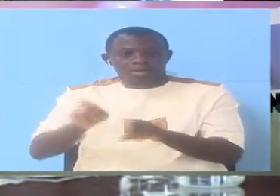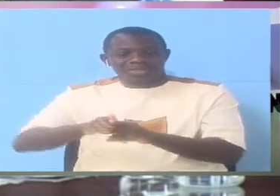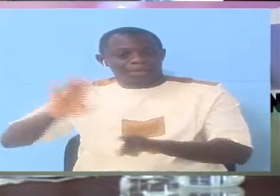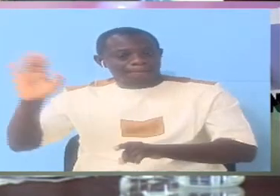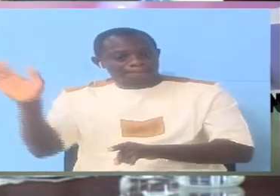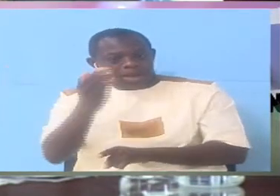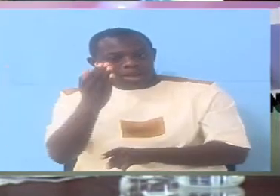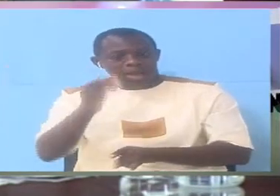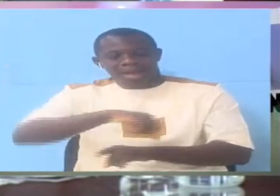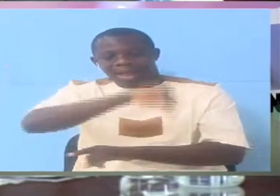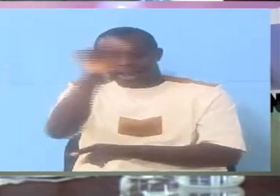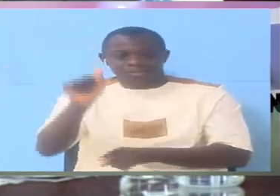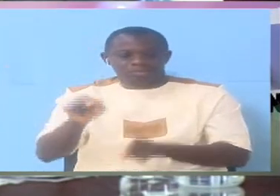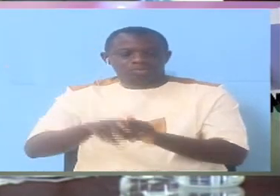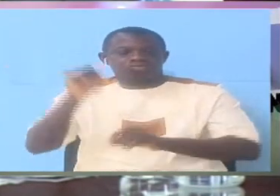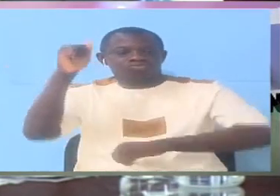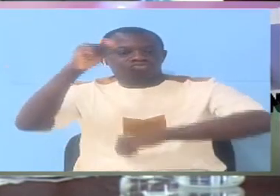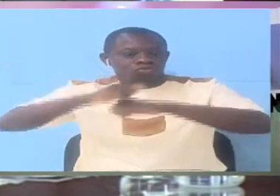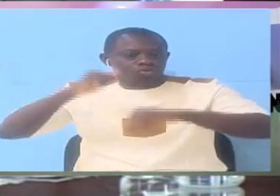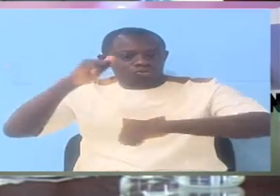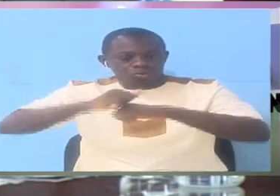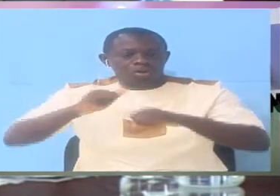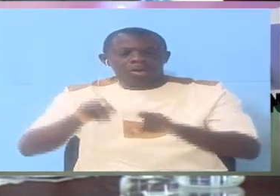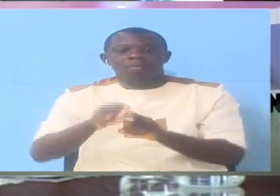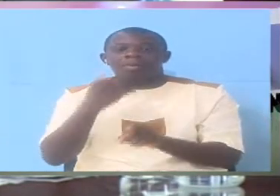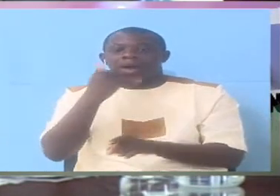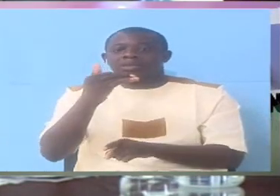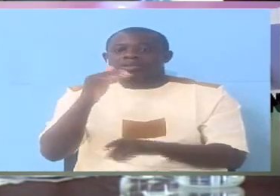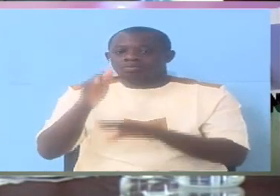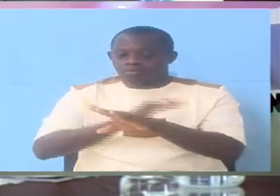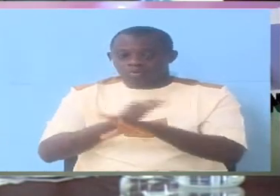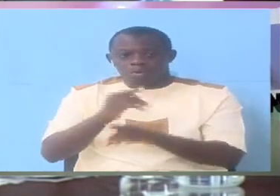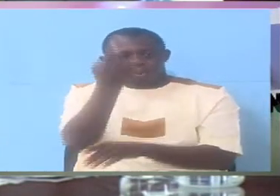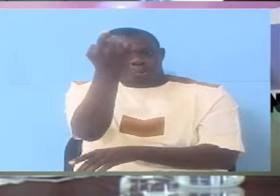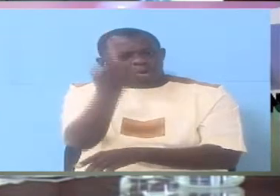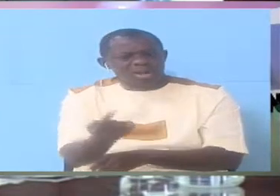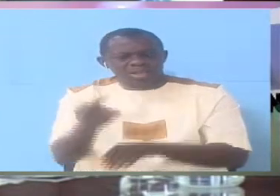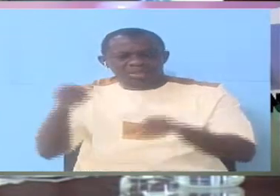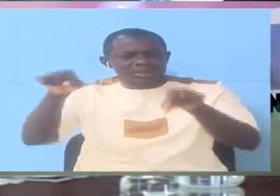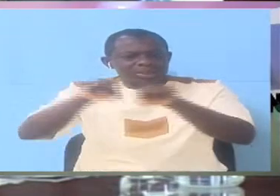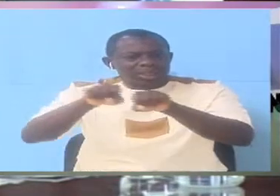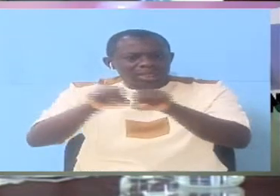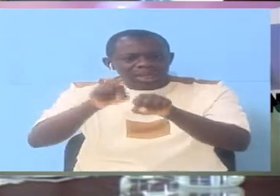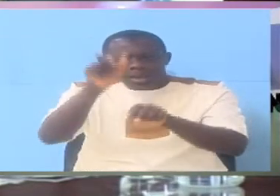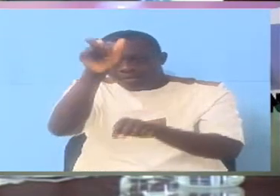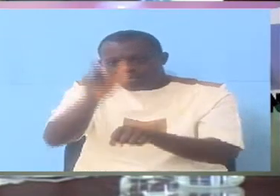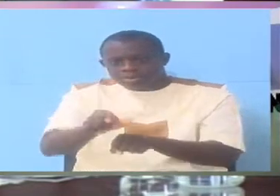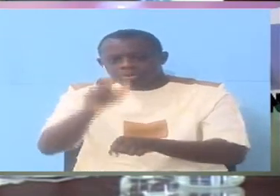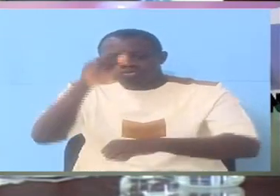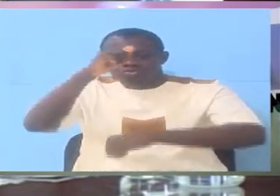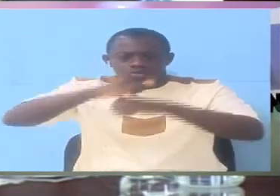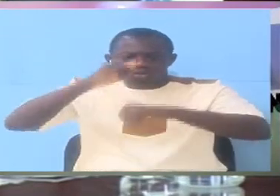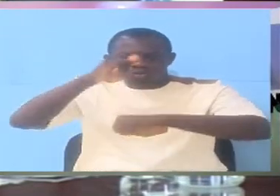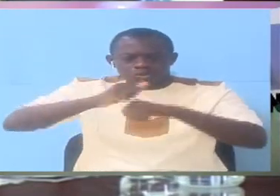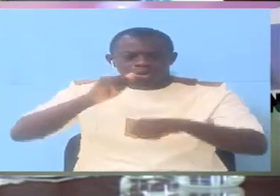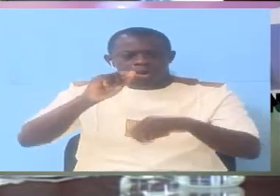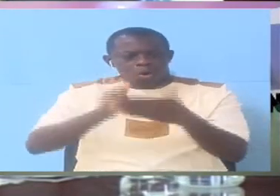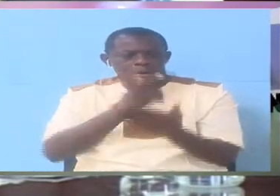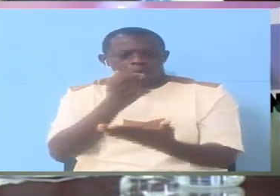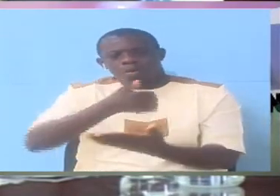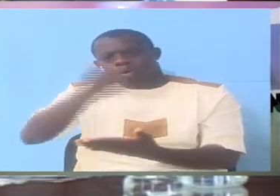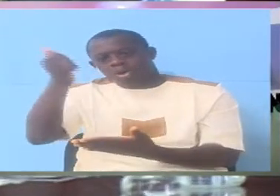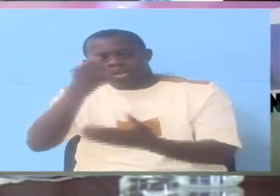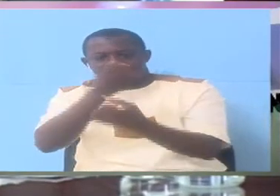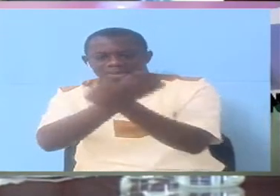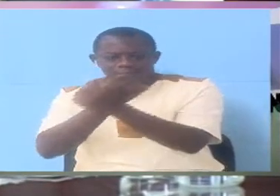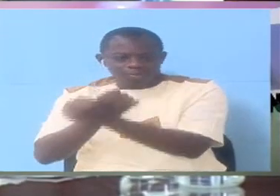tortured, was it just the Senegalese who were being tortured, or did the other captives